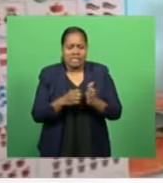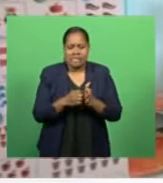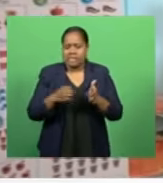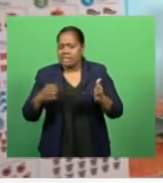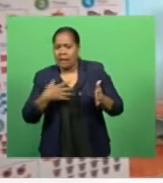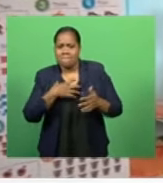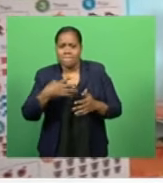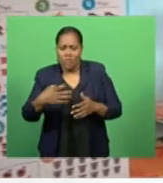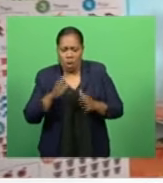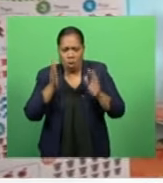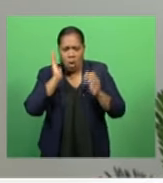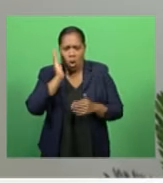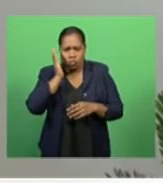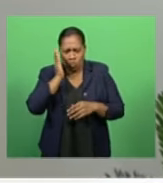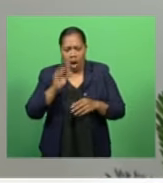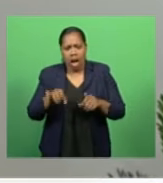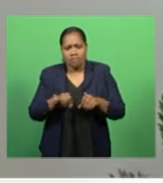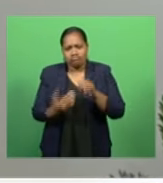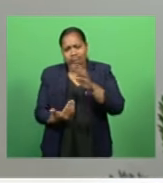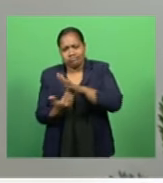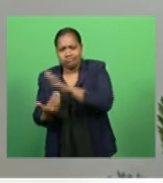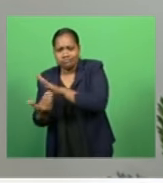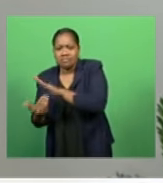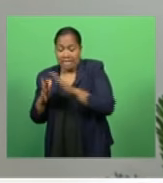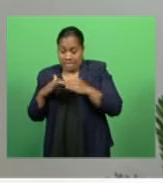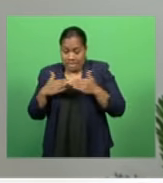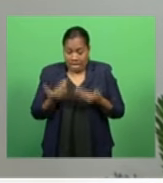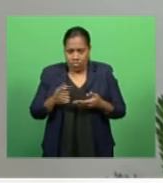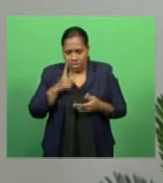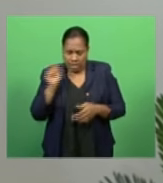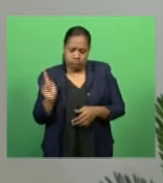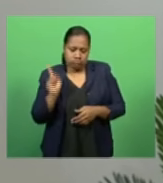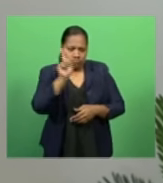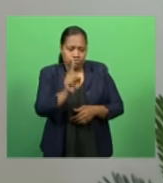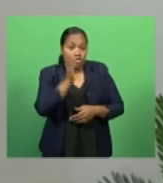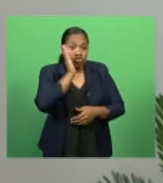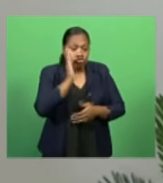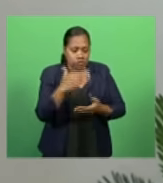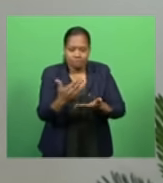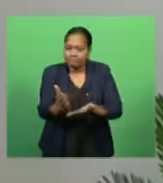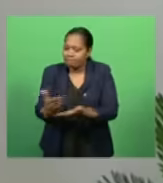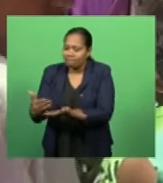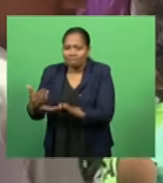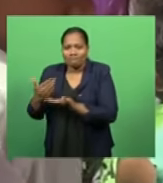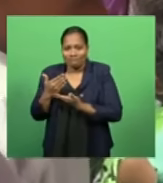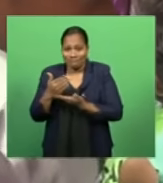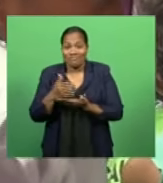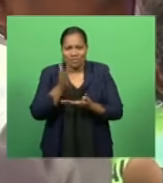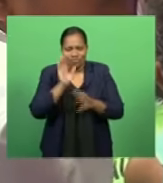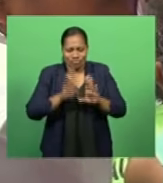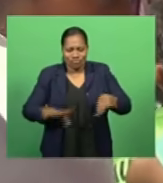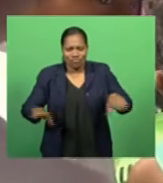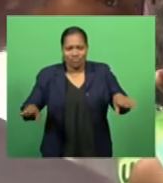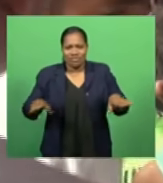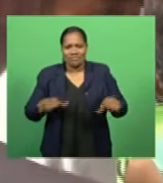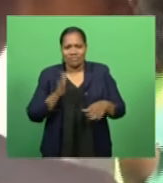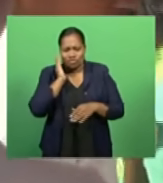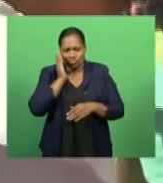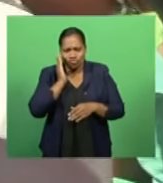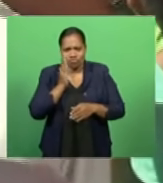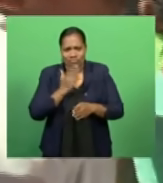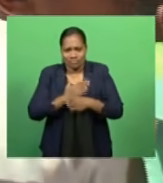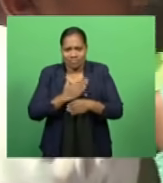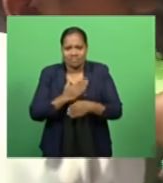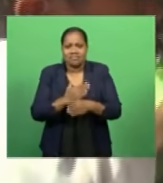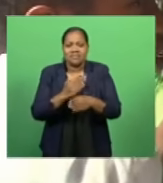now be collected from respective schools. Minister Rosie Akbar says heads of schools are strongly advised to comply with all the health and